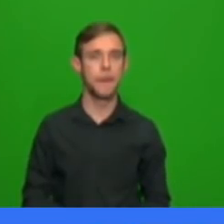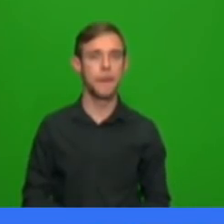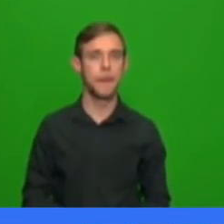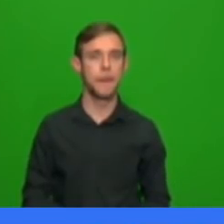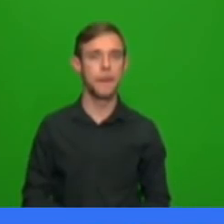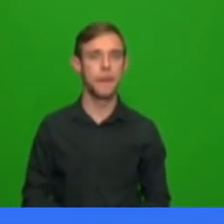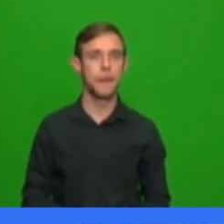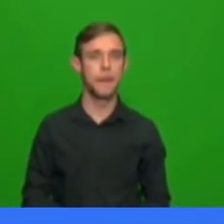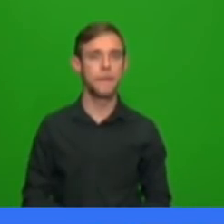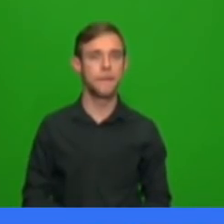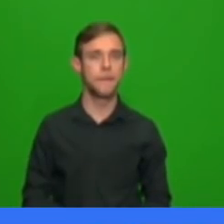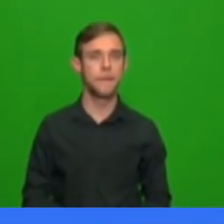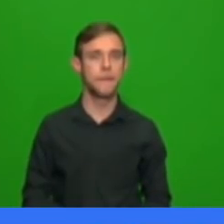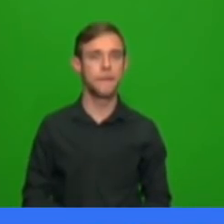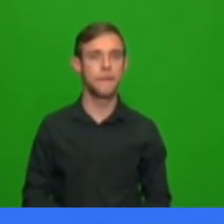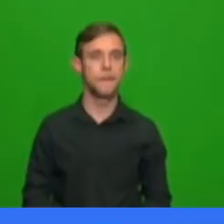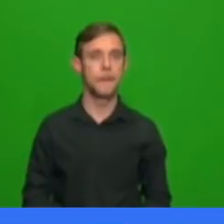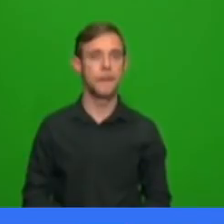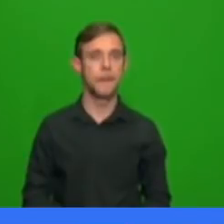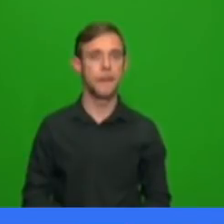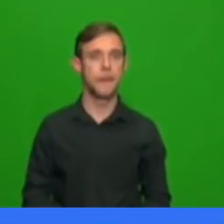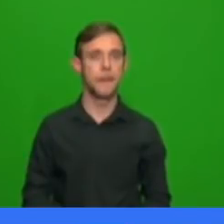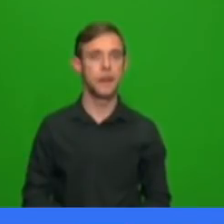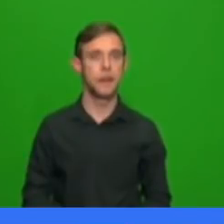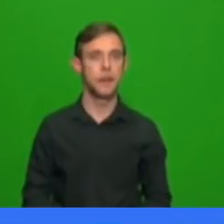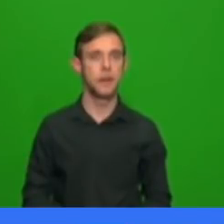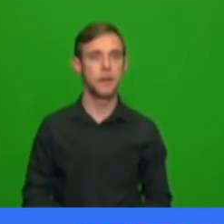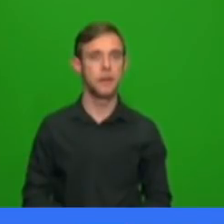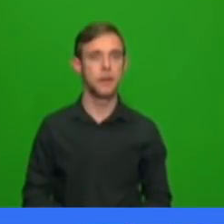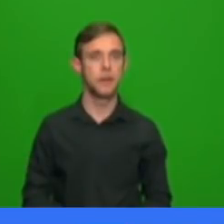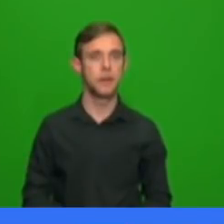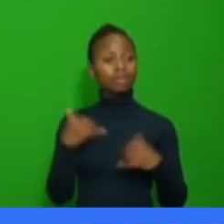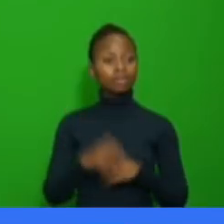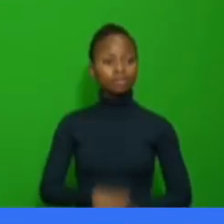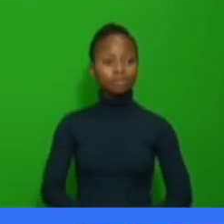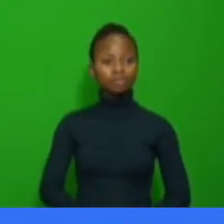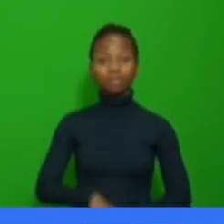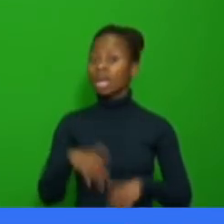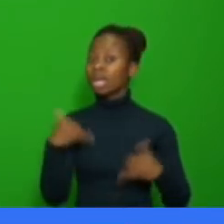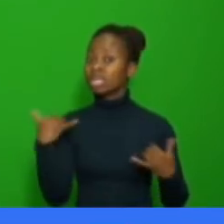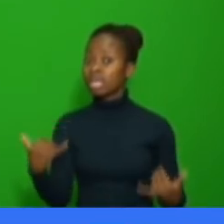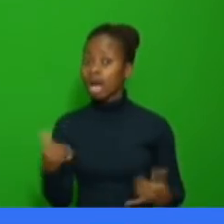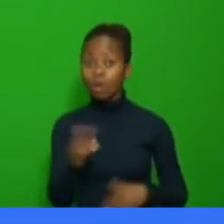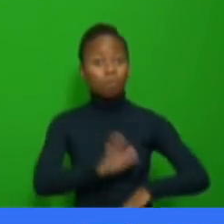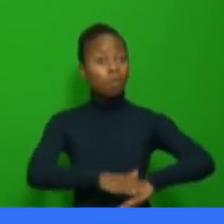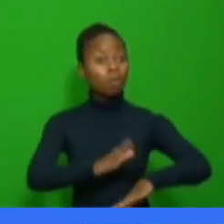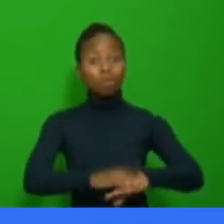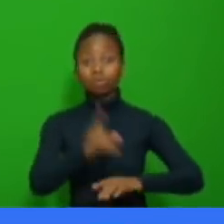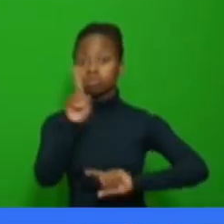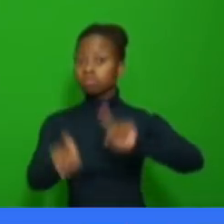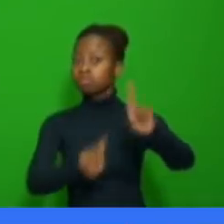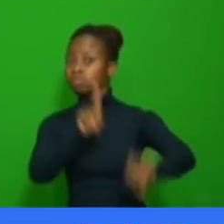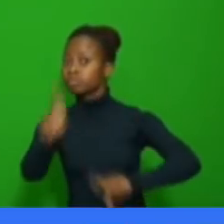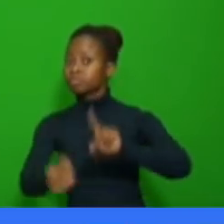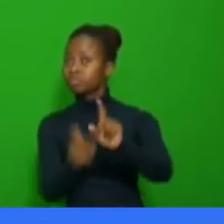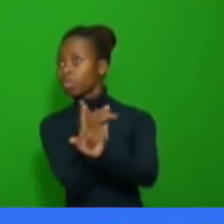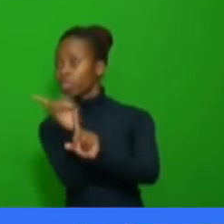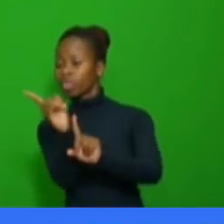That deals with the MPC. We can move to the non-MPC questions.